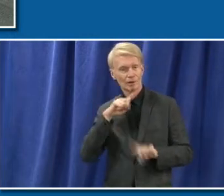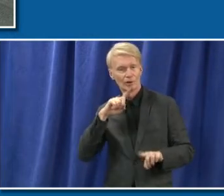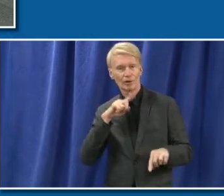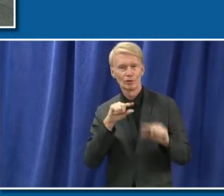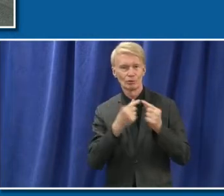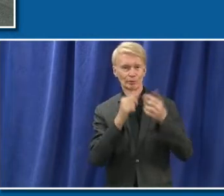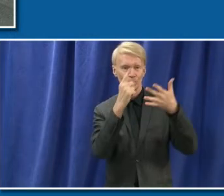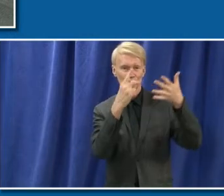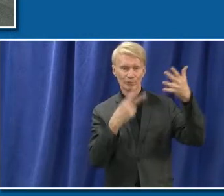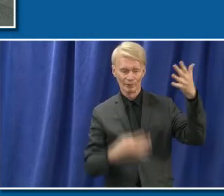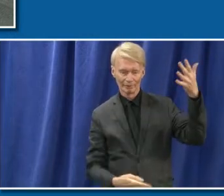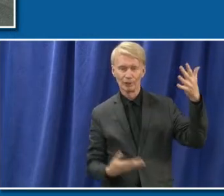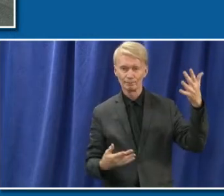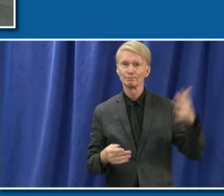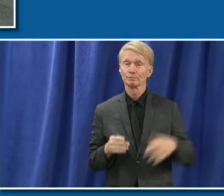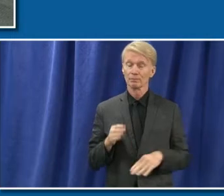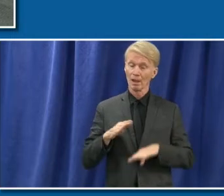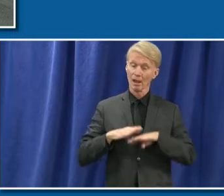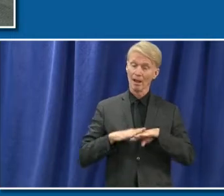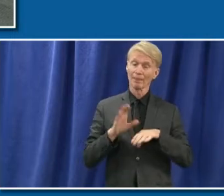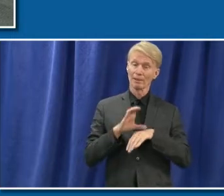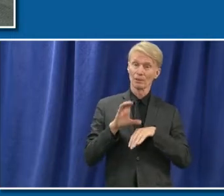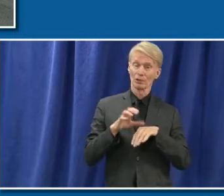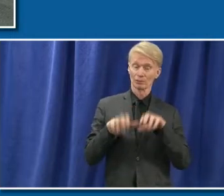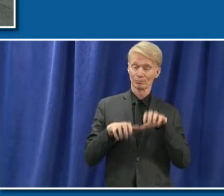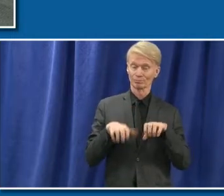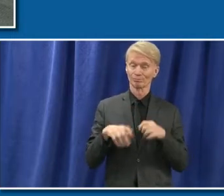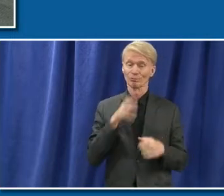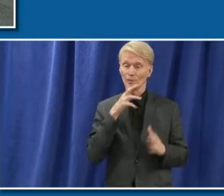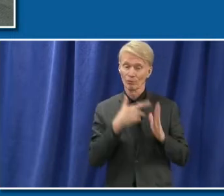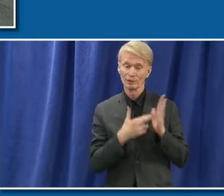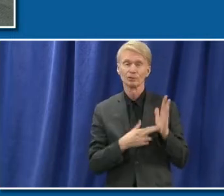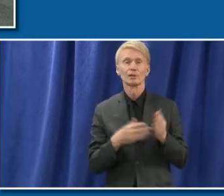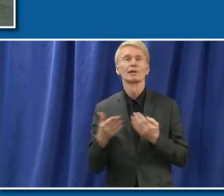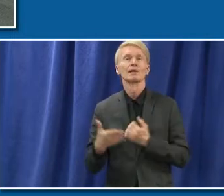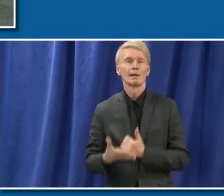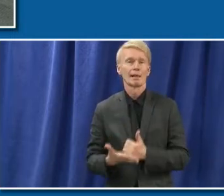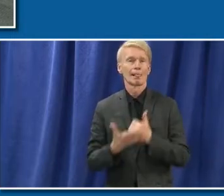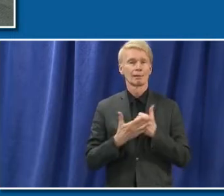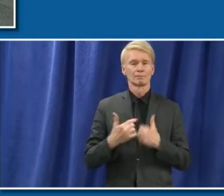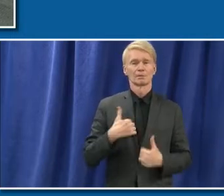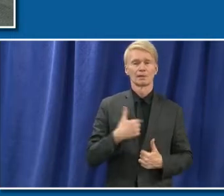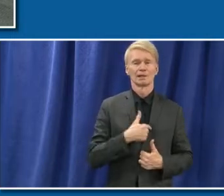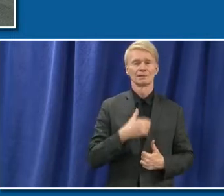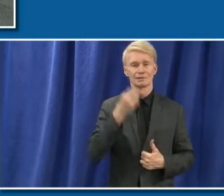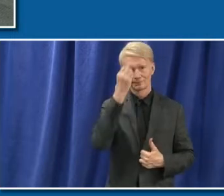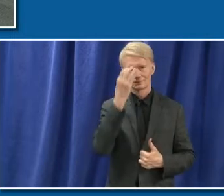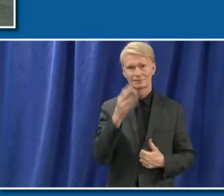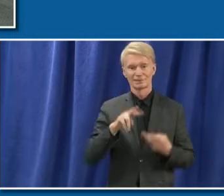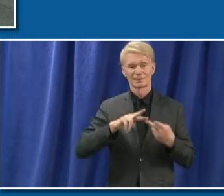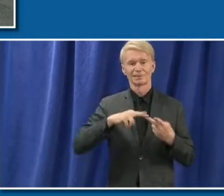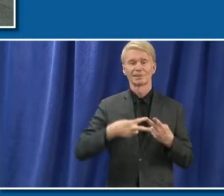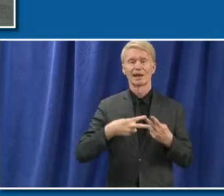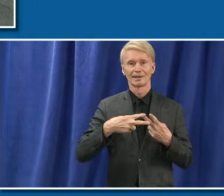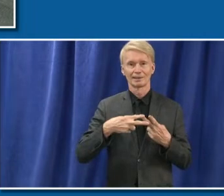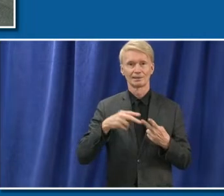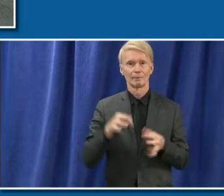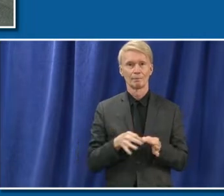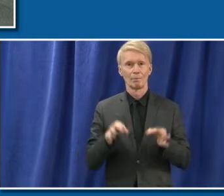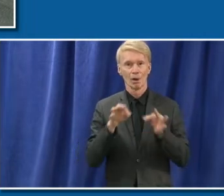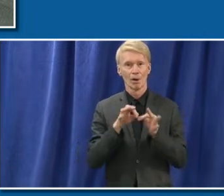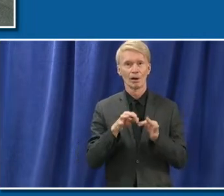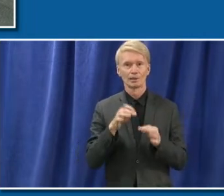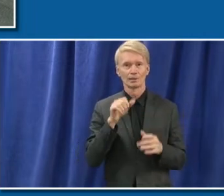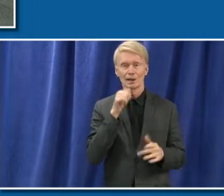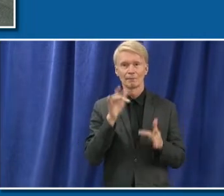an online registration is also to assist us in ensuring that you get your second dose. That notification